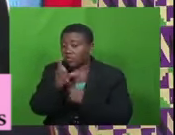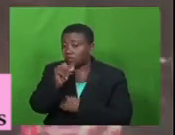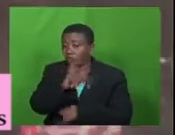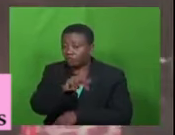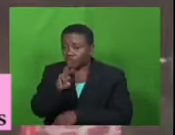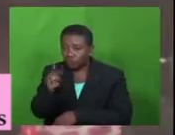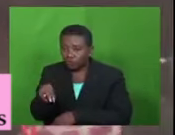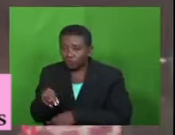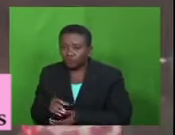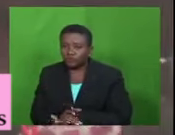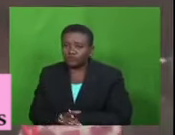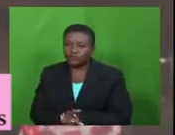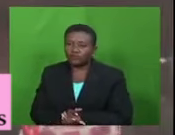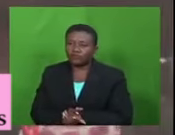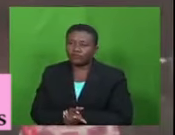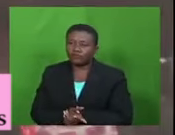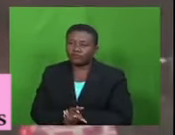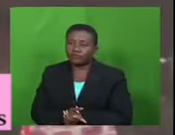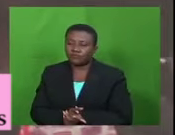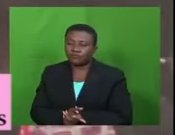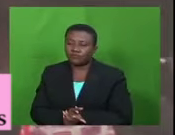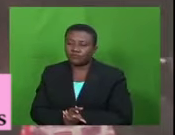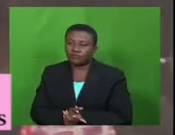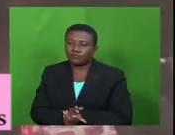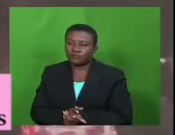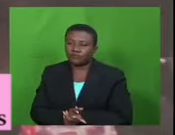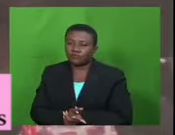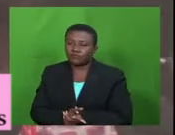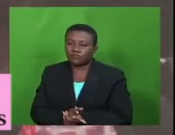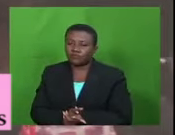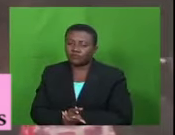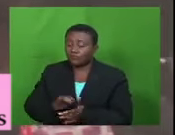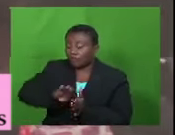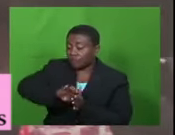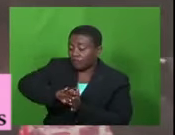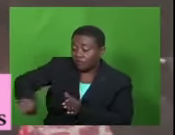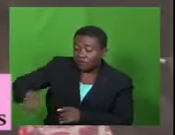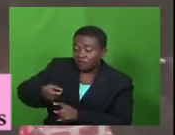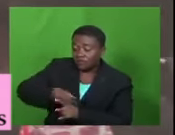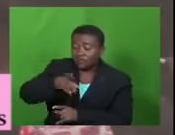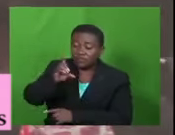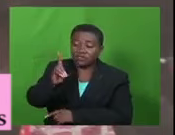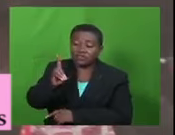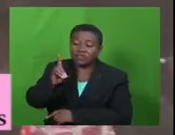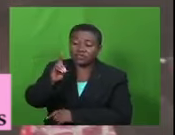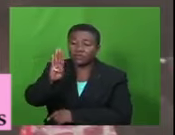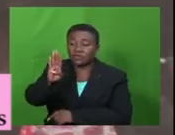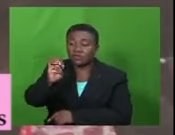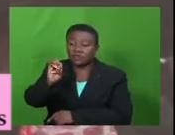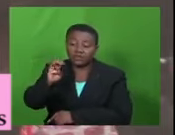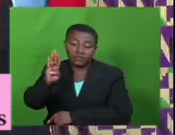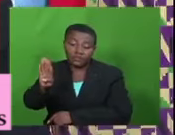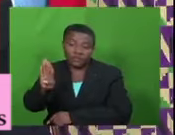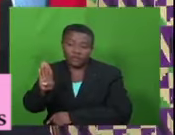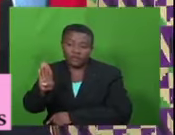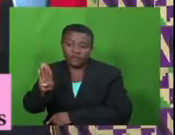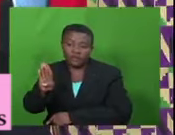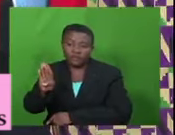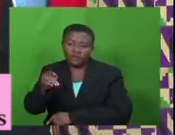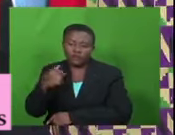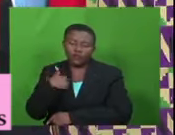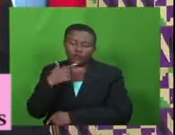pension funds have been expressly exempted from the DDEP. I want to take